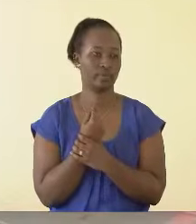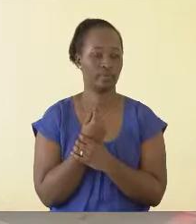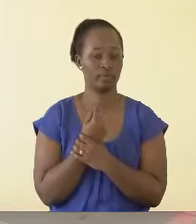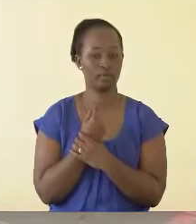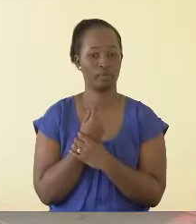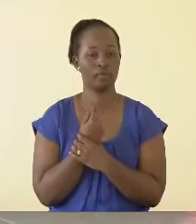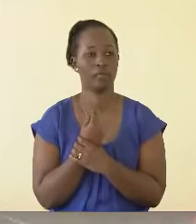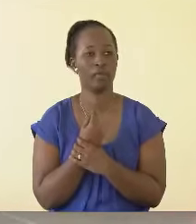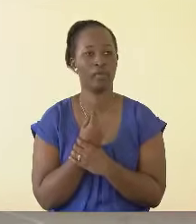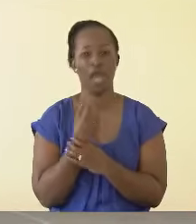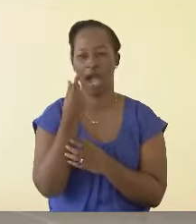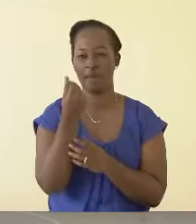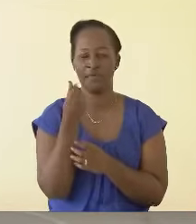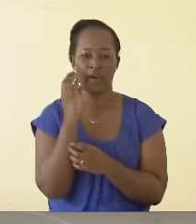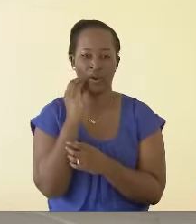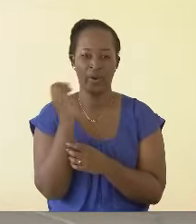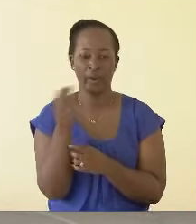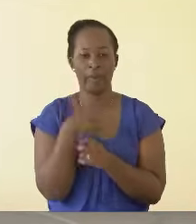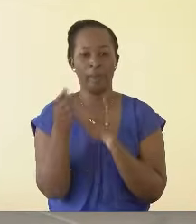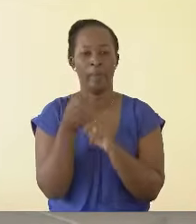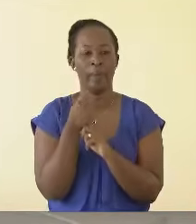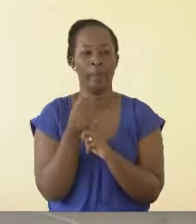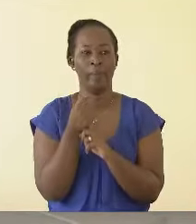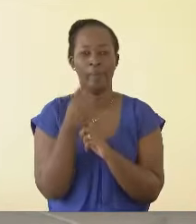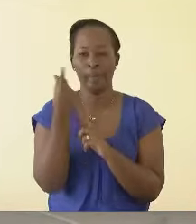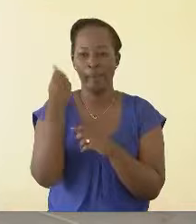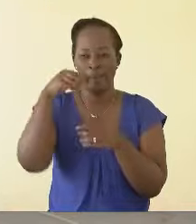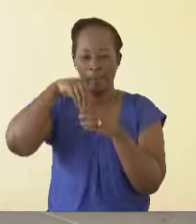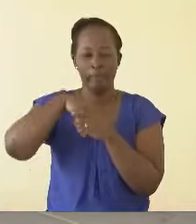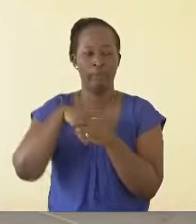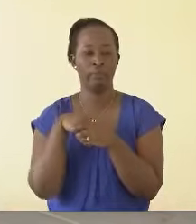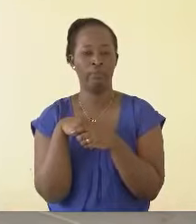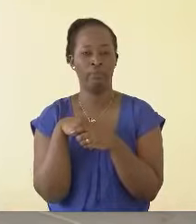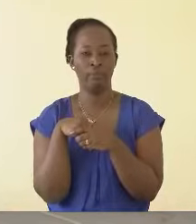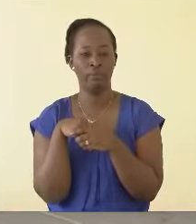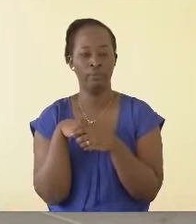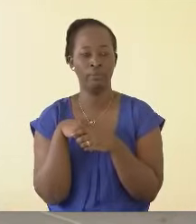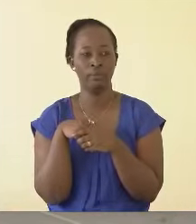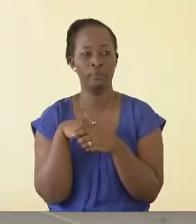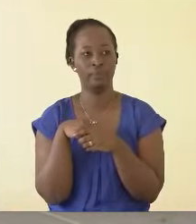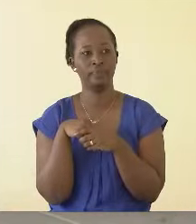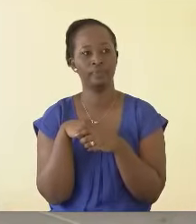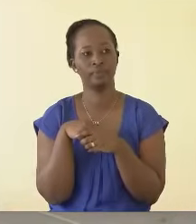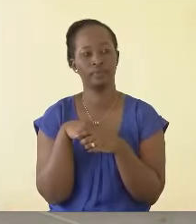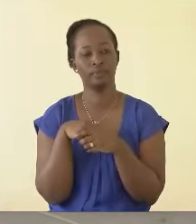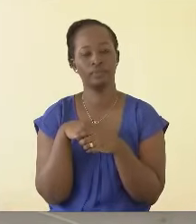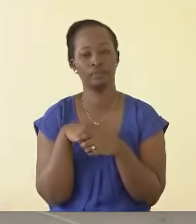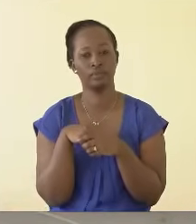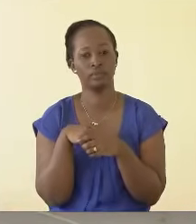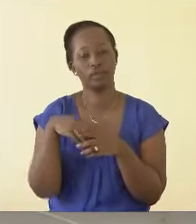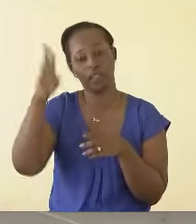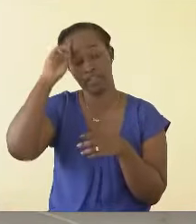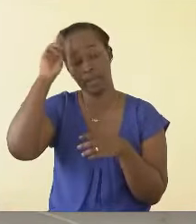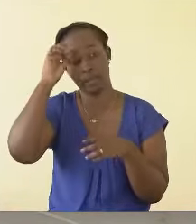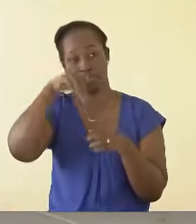this is rent receivable. This is an inflow. Rent received is an income. In the profit and loss account, remember, we added